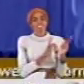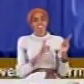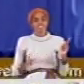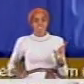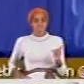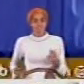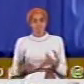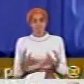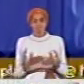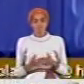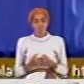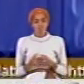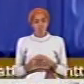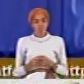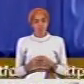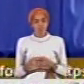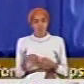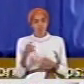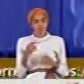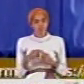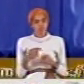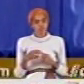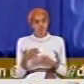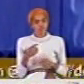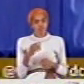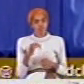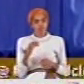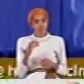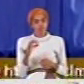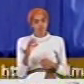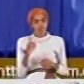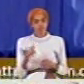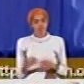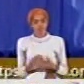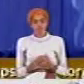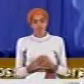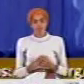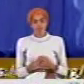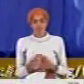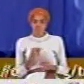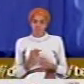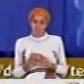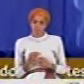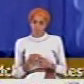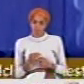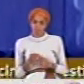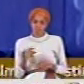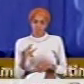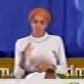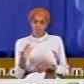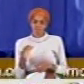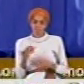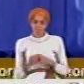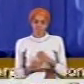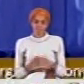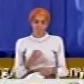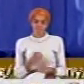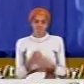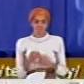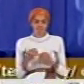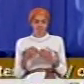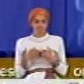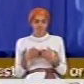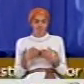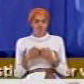here Gift Loving. That's his name, 35 years old. He had been suffering